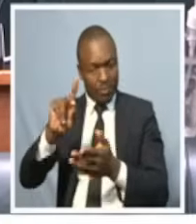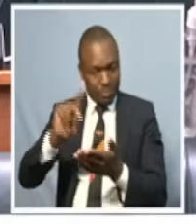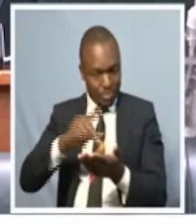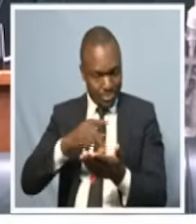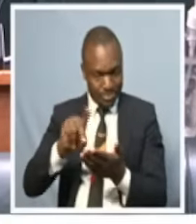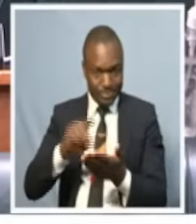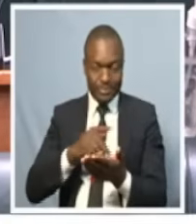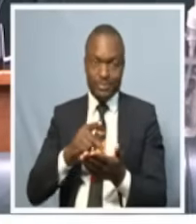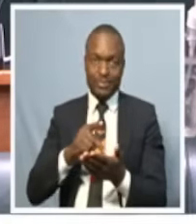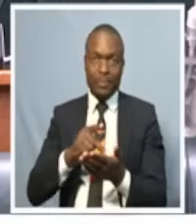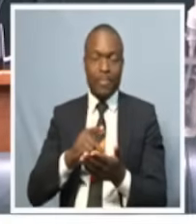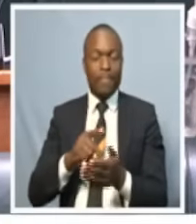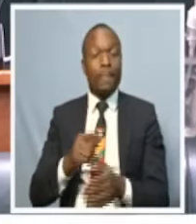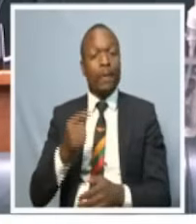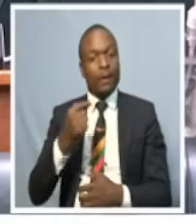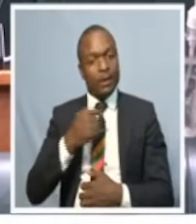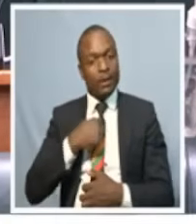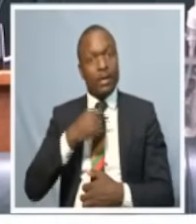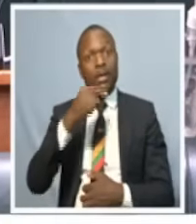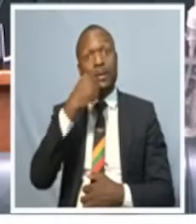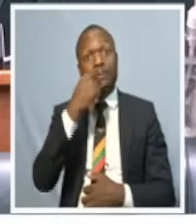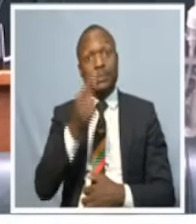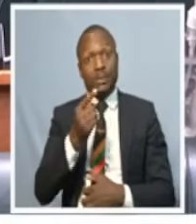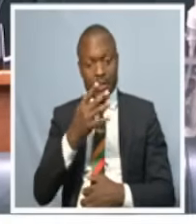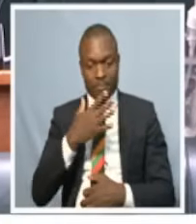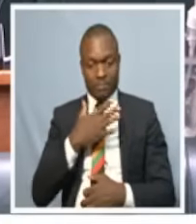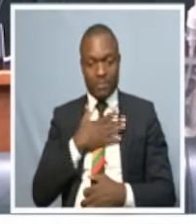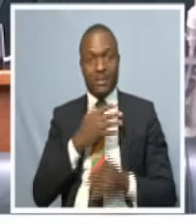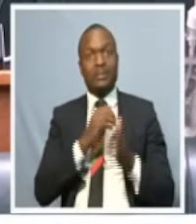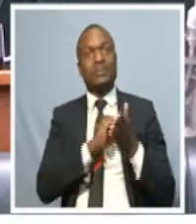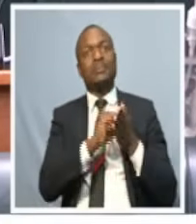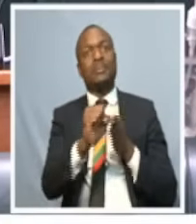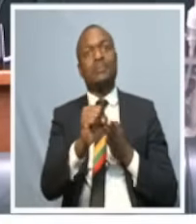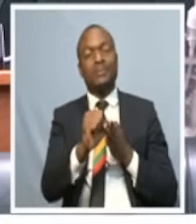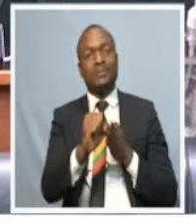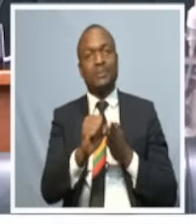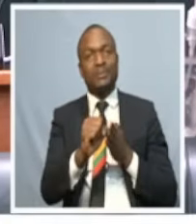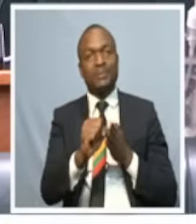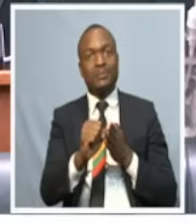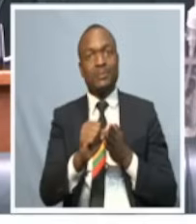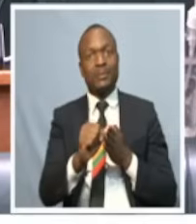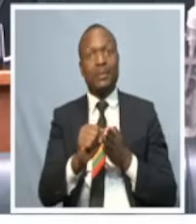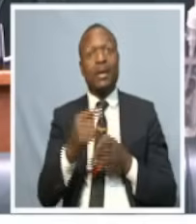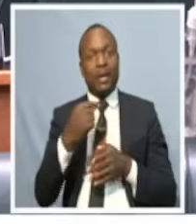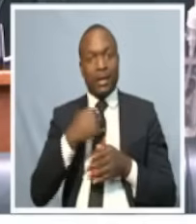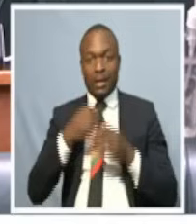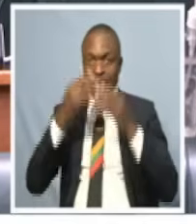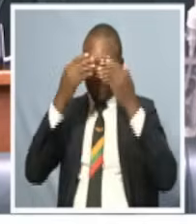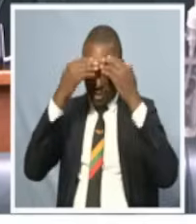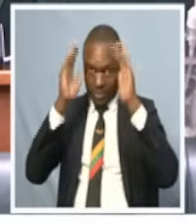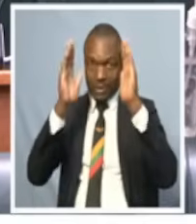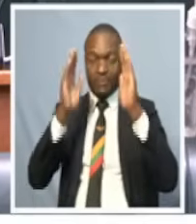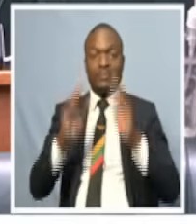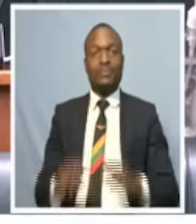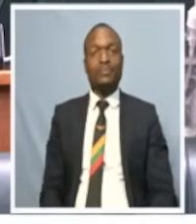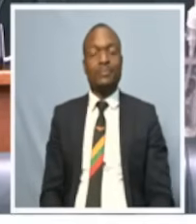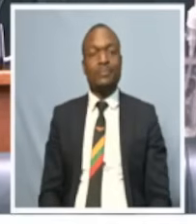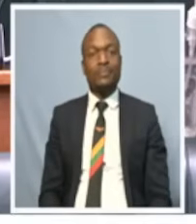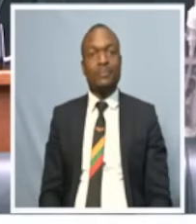Madam Speaker, I have stated in my statement, and I'm also aware, Madam Speaker,